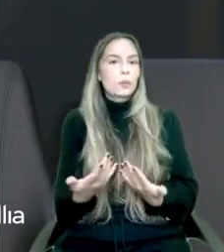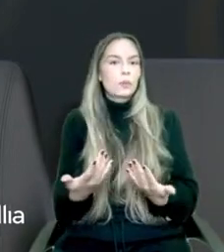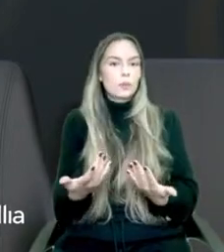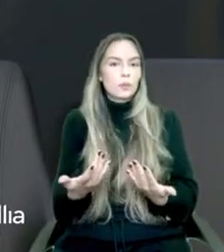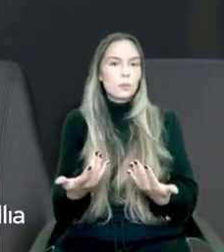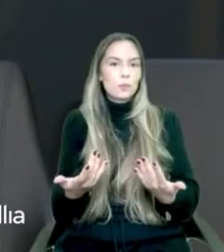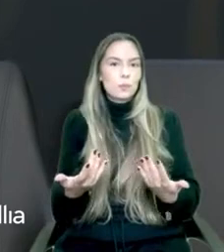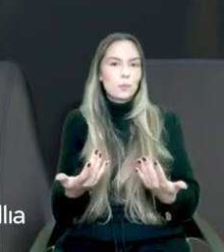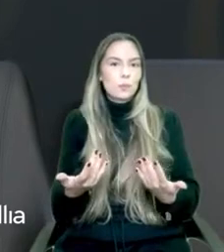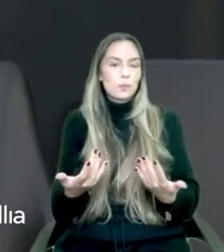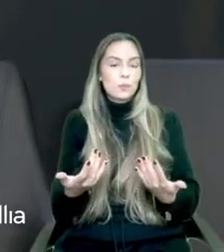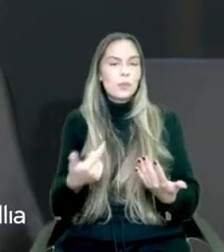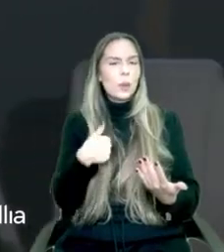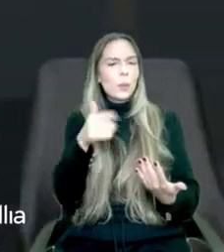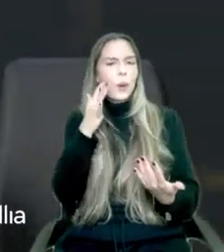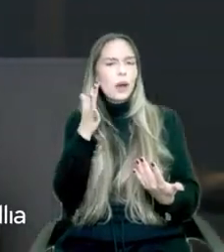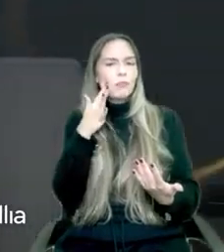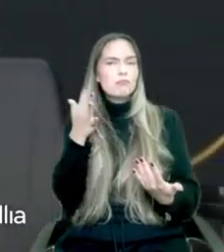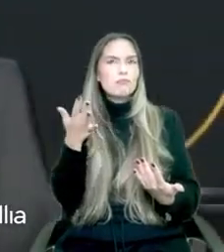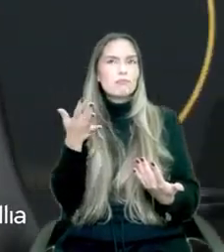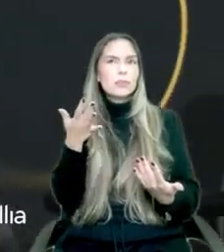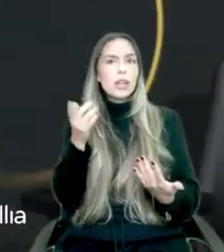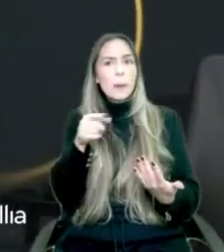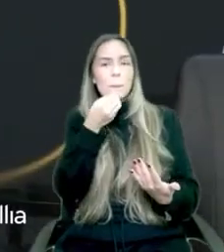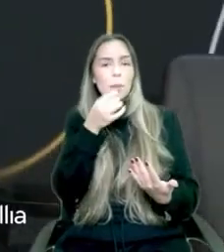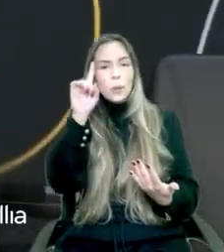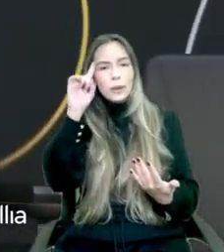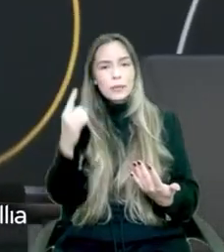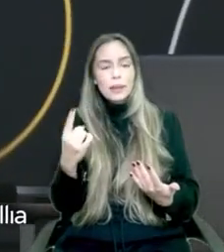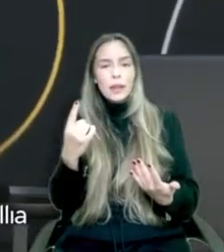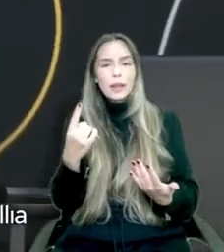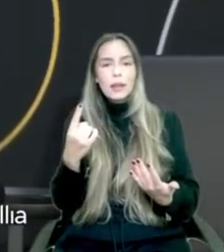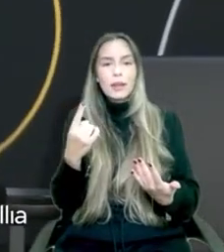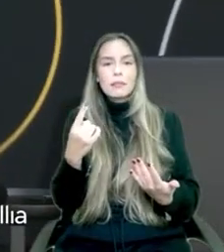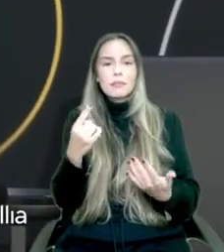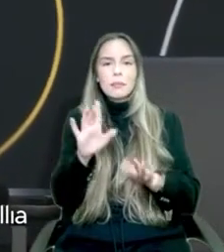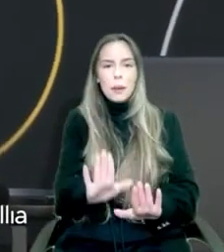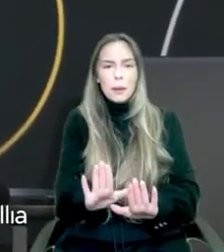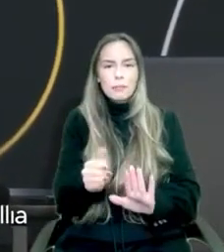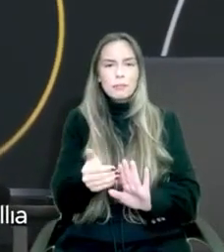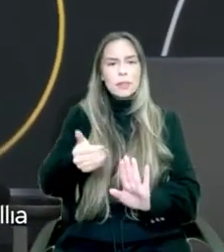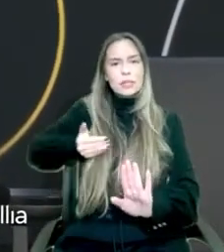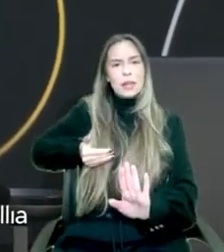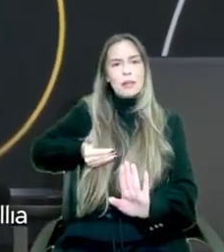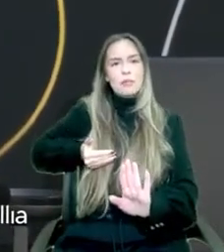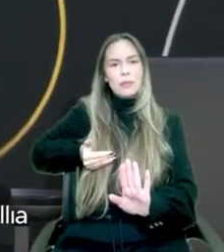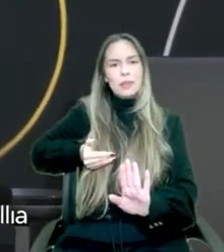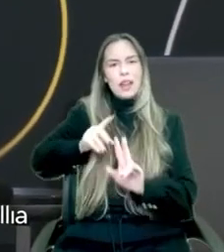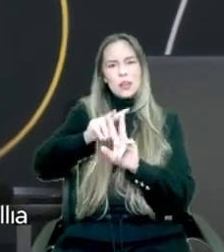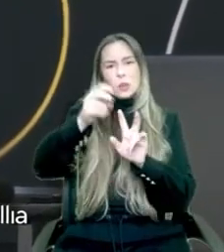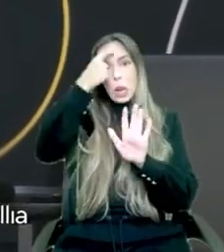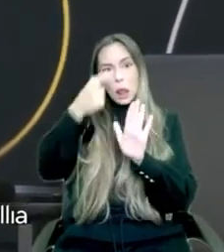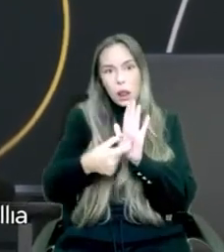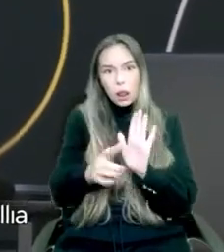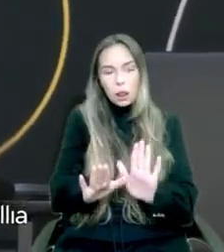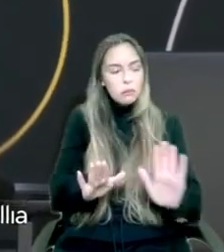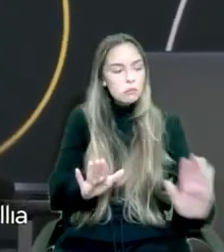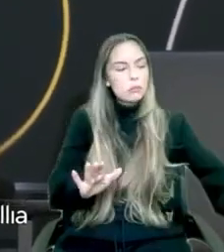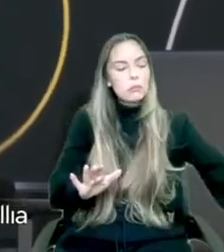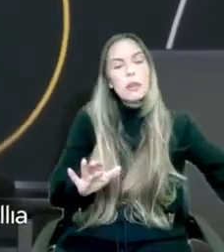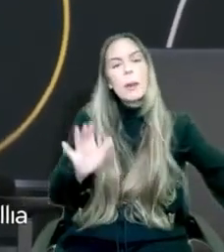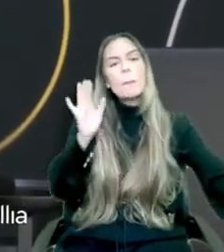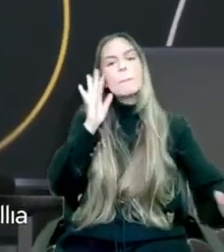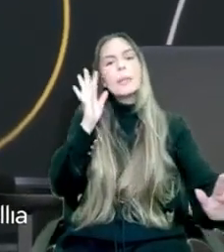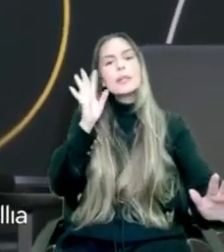I think it's a good idea to sort of step back from this AI thing and think in bigger terms